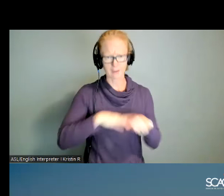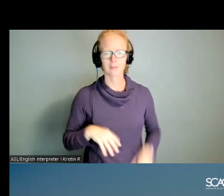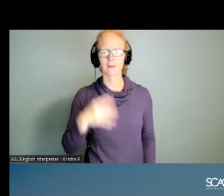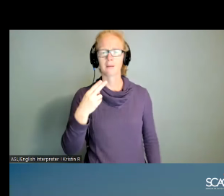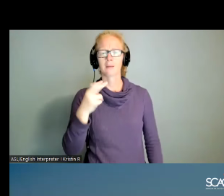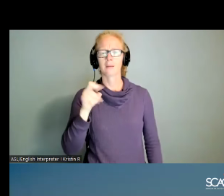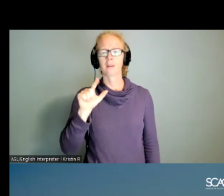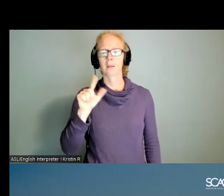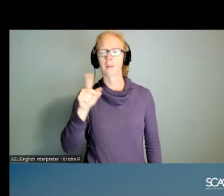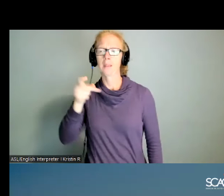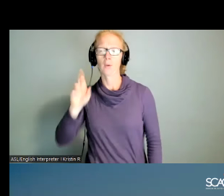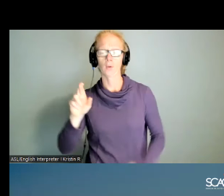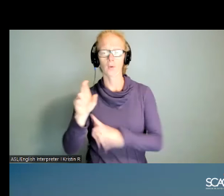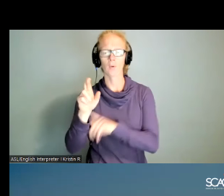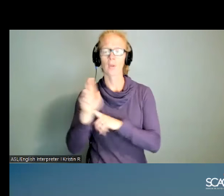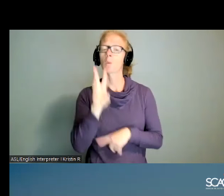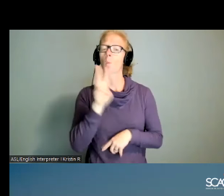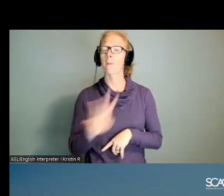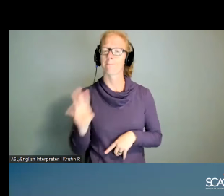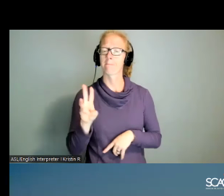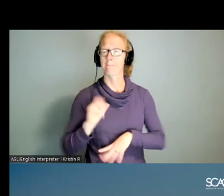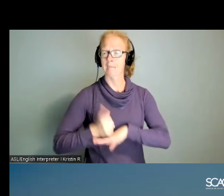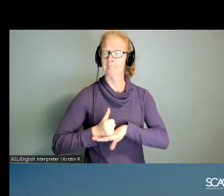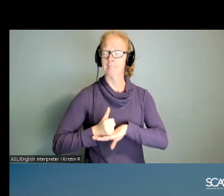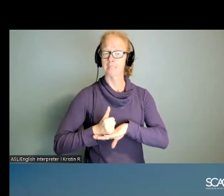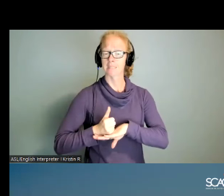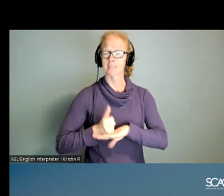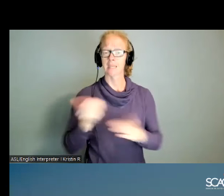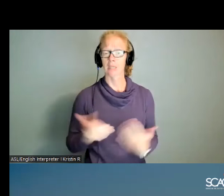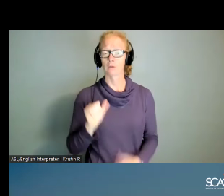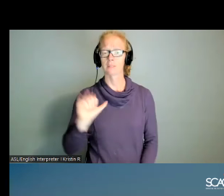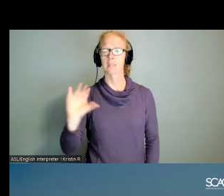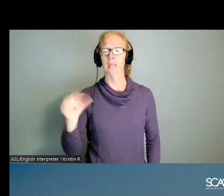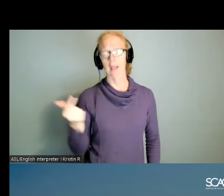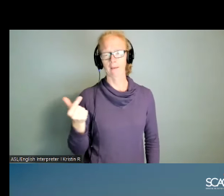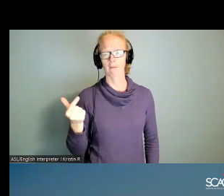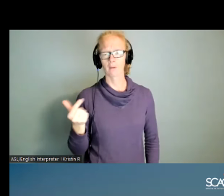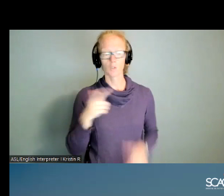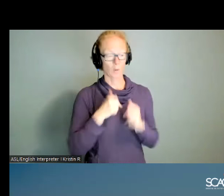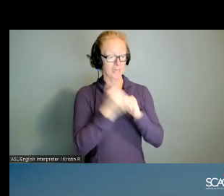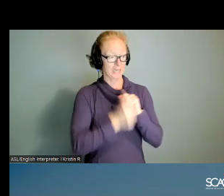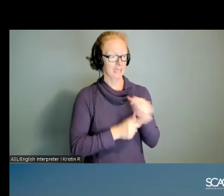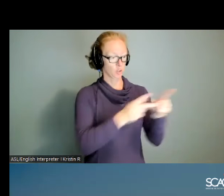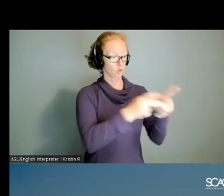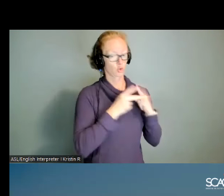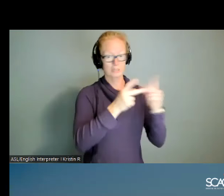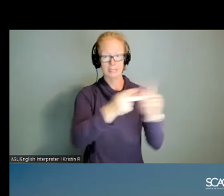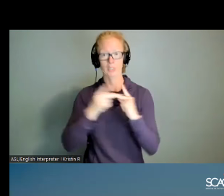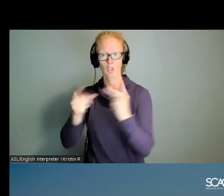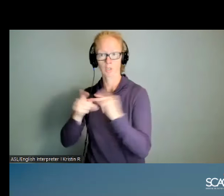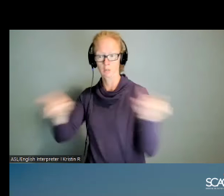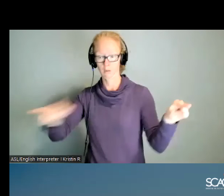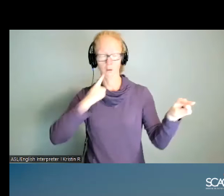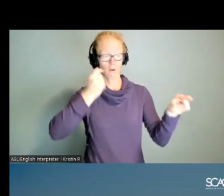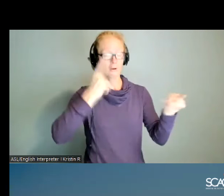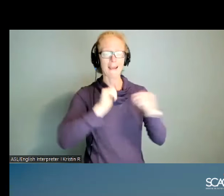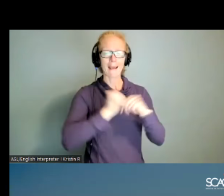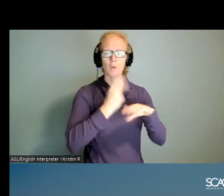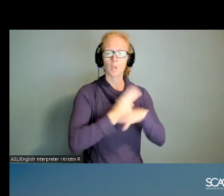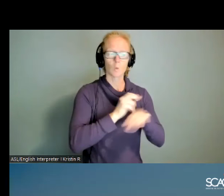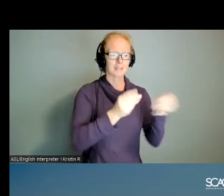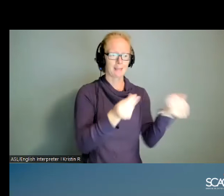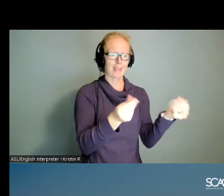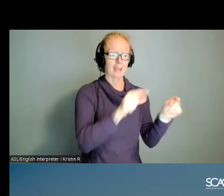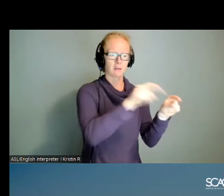is an existing web-based mapping tool that we have here at SCAG, and it helps jurisdictions understand local land use and site